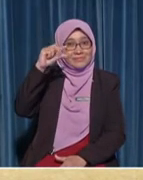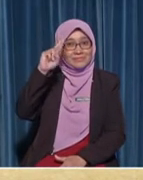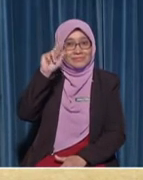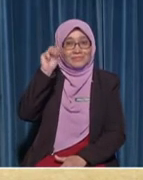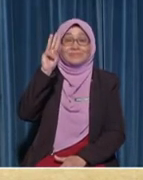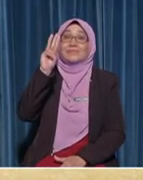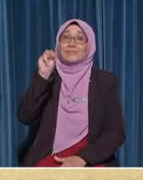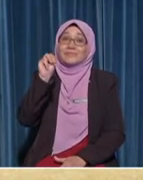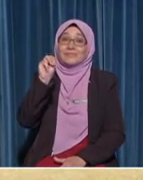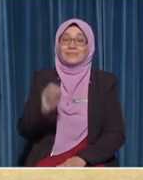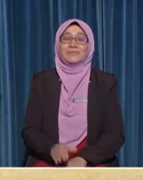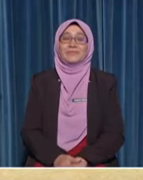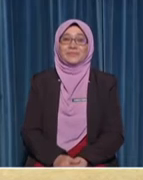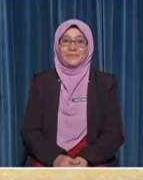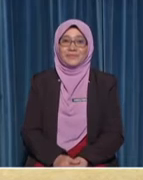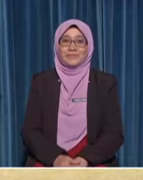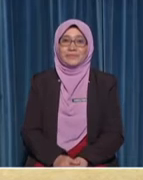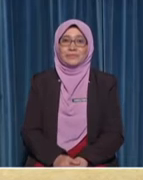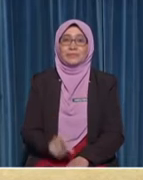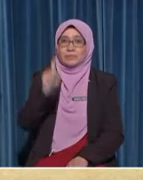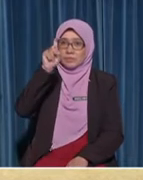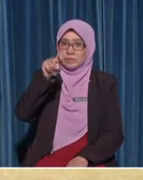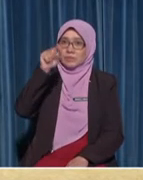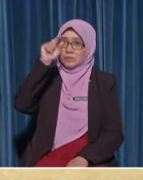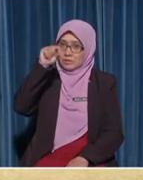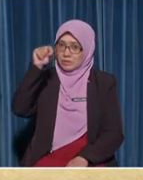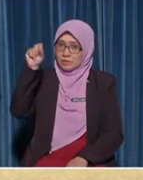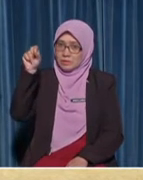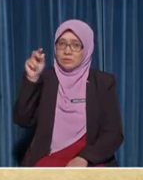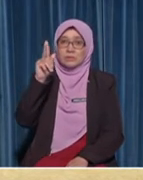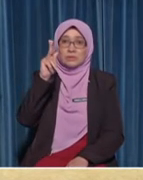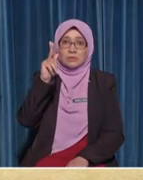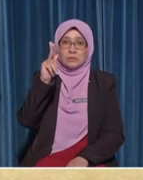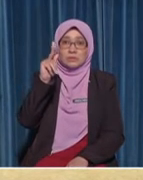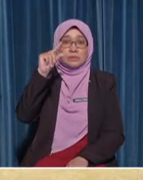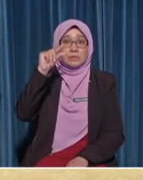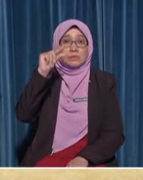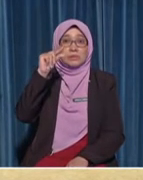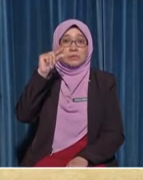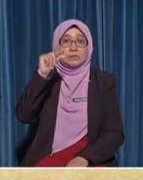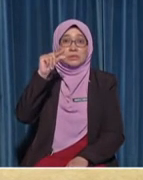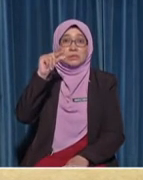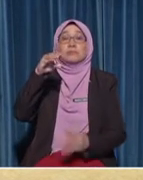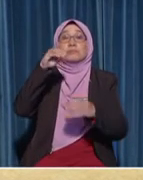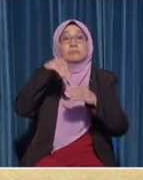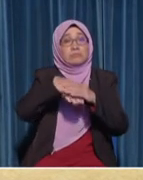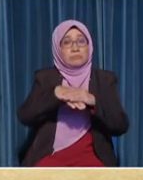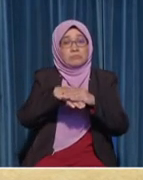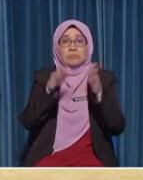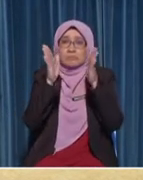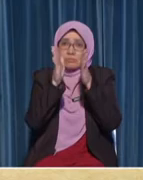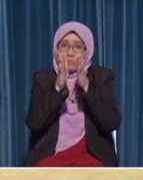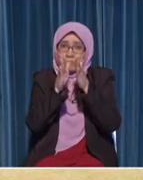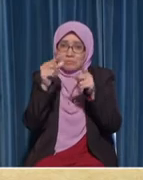Is it written in small letter or capital letter? Very good. You